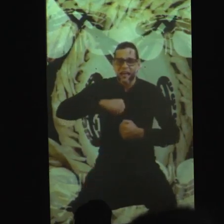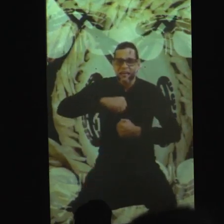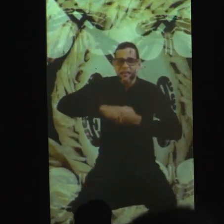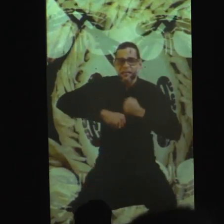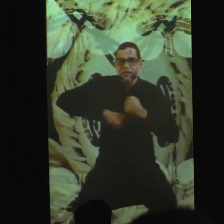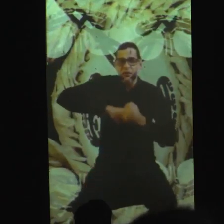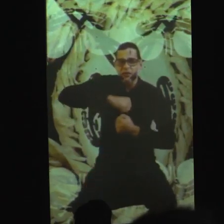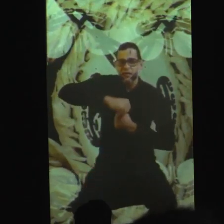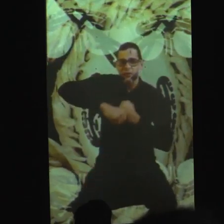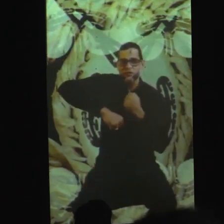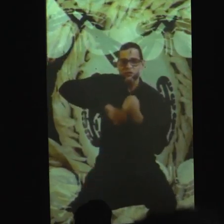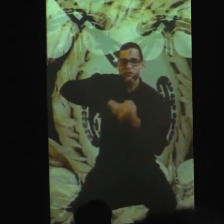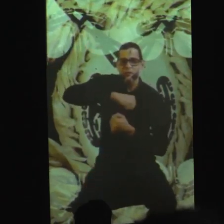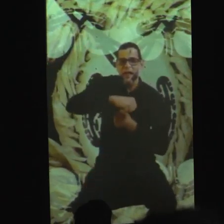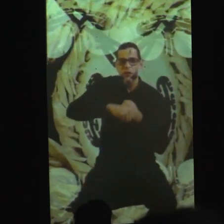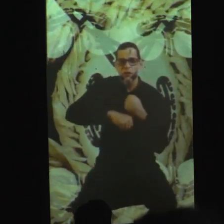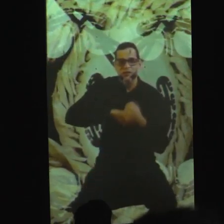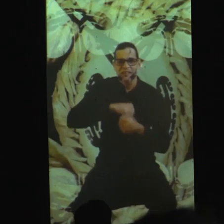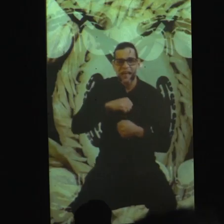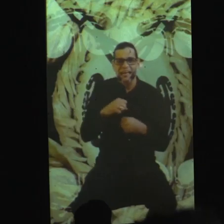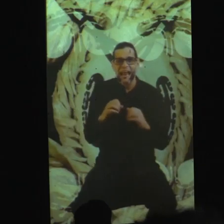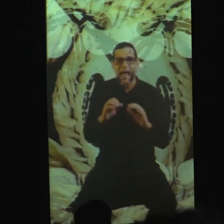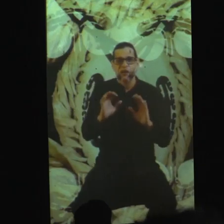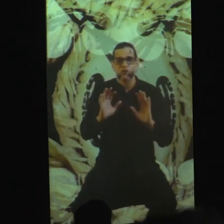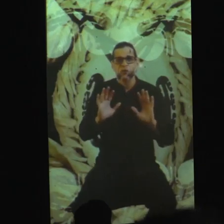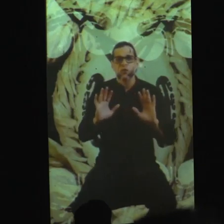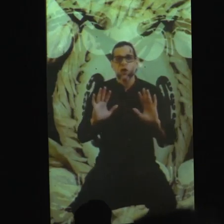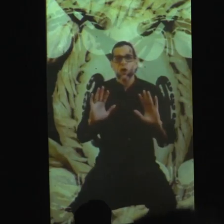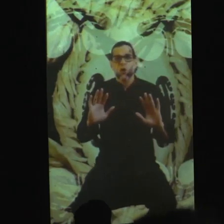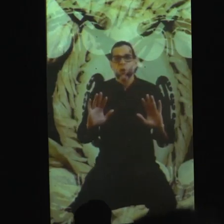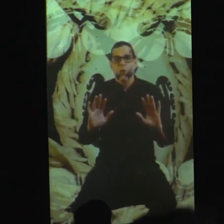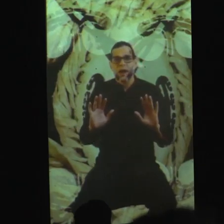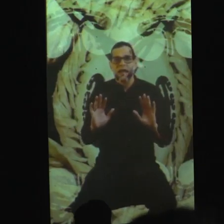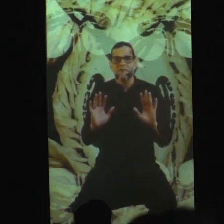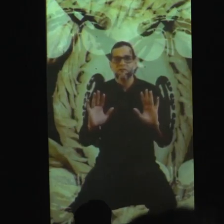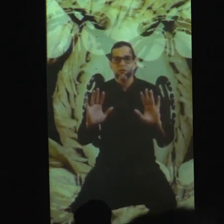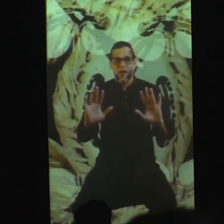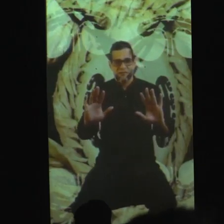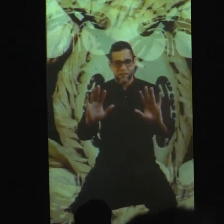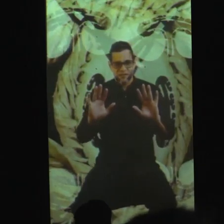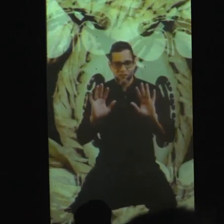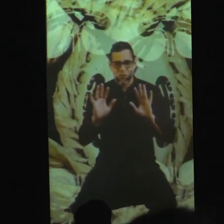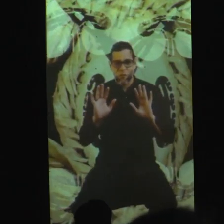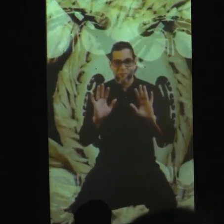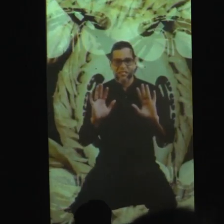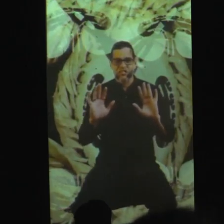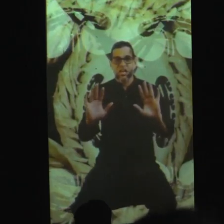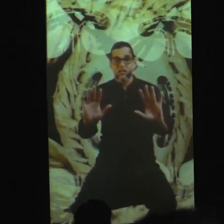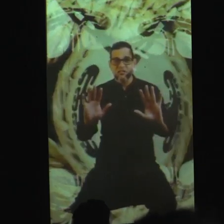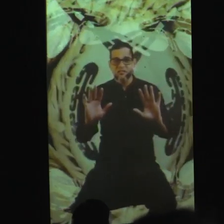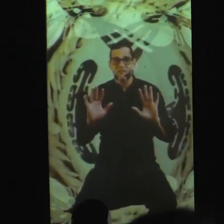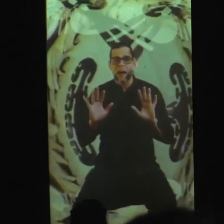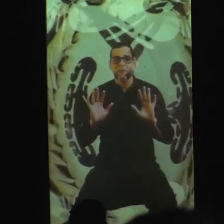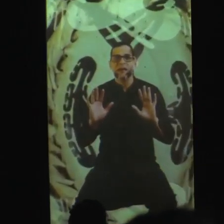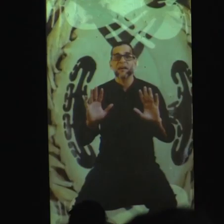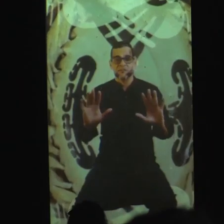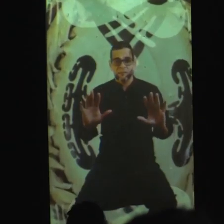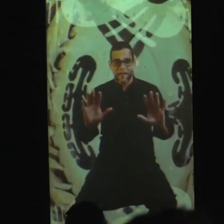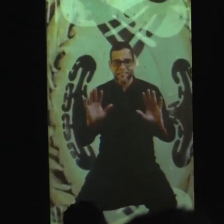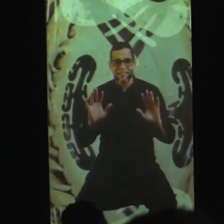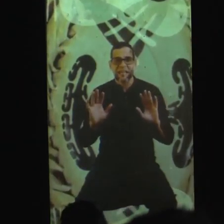collide. Literally, when two black holes collide, an actual wave of gravity is formed that changes the fabric